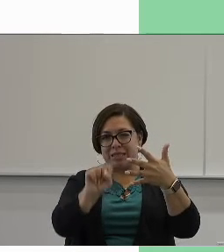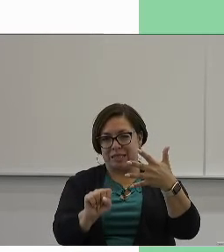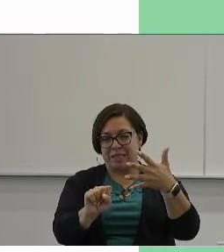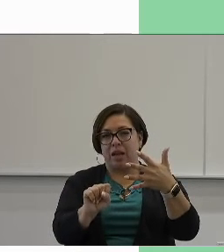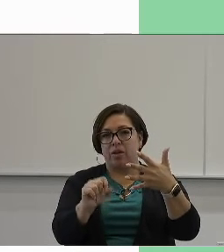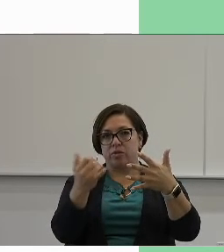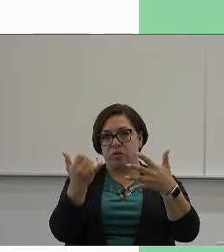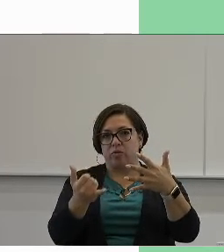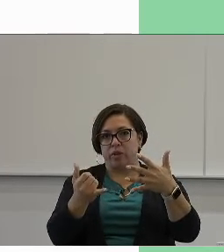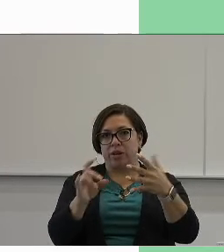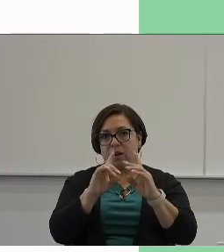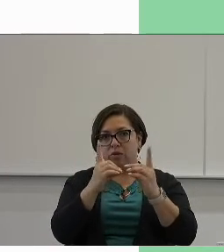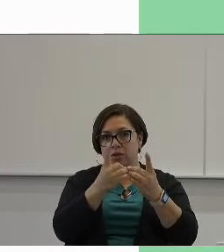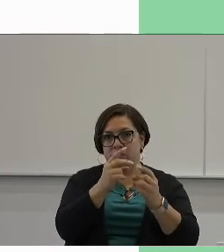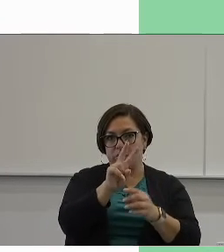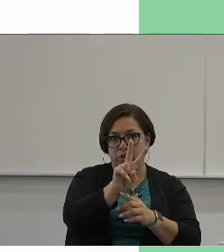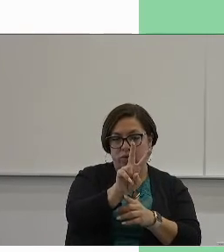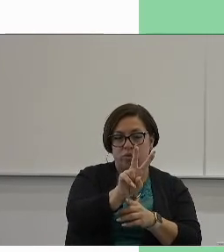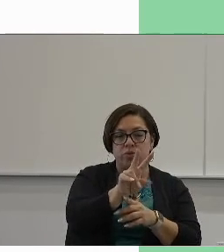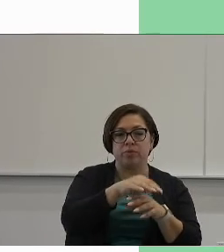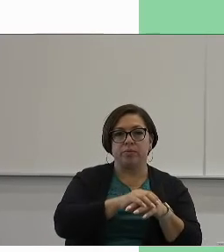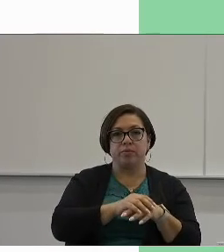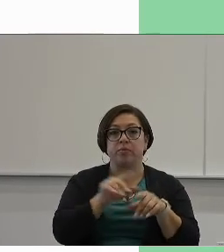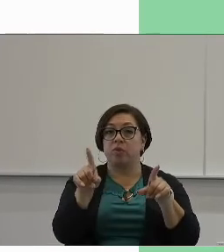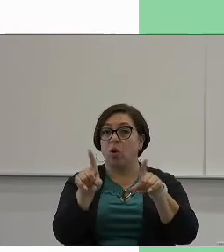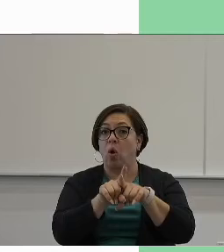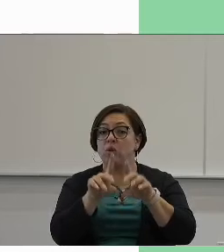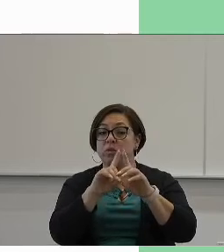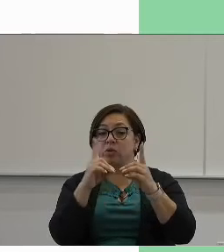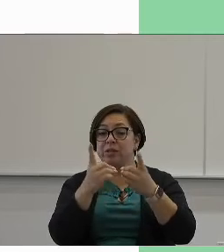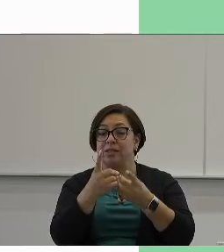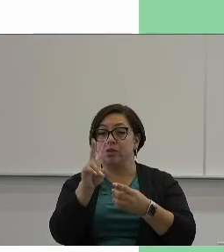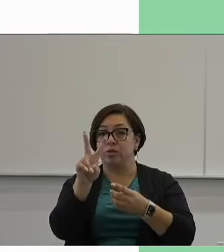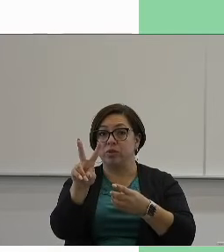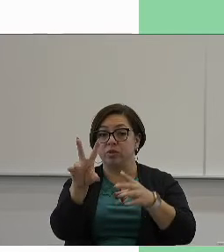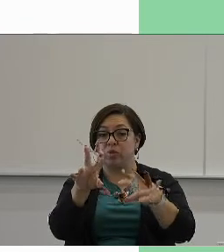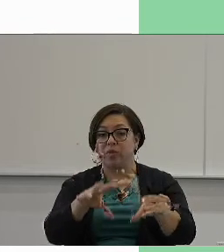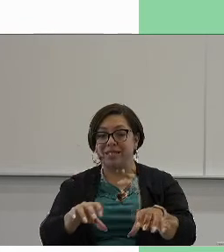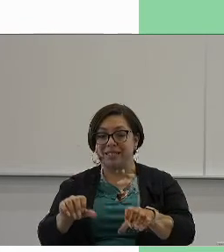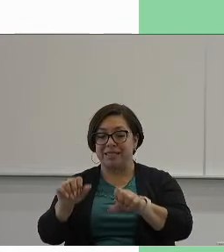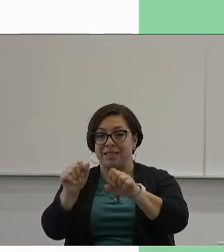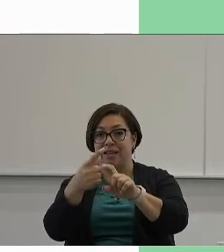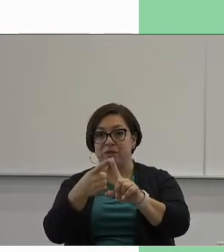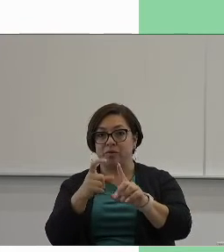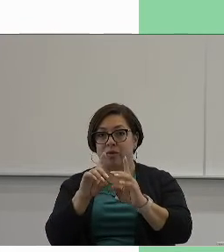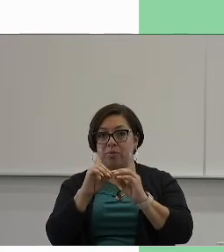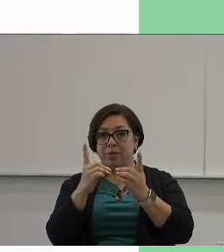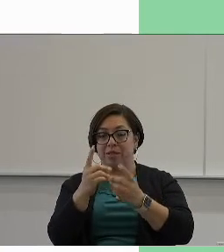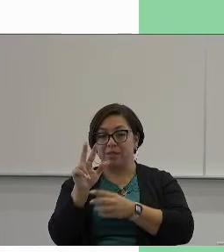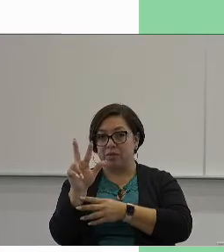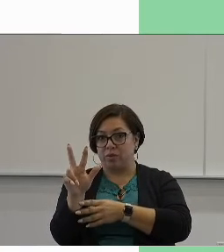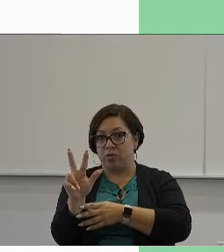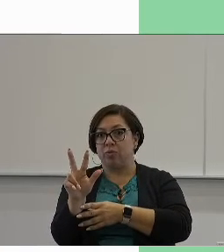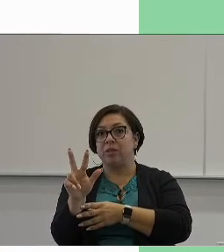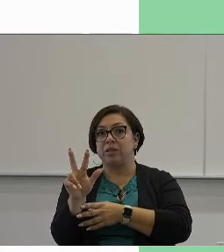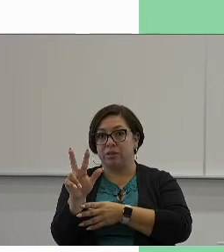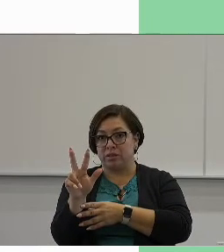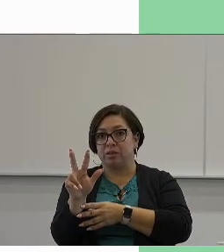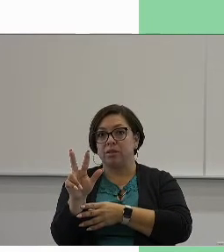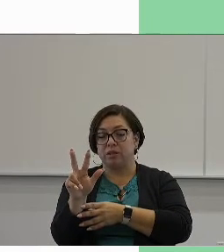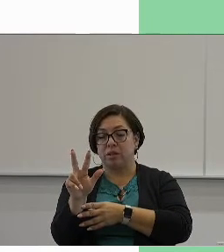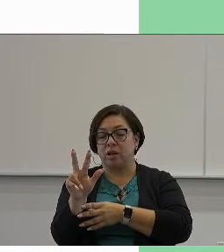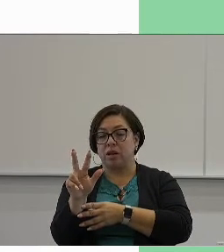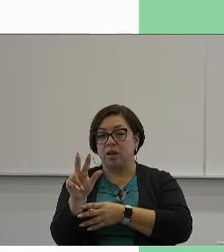District 2. But then District 2 also takes in a big portion of what used to be District 3, moving out to the